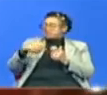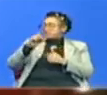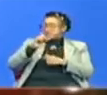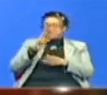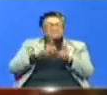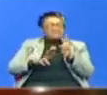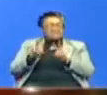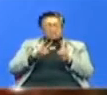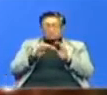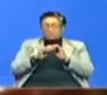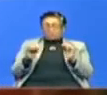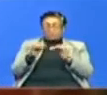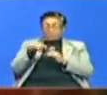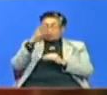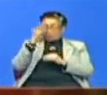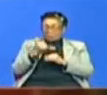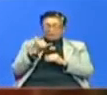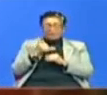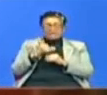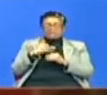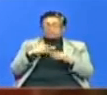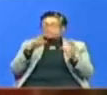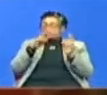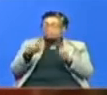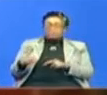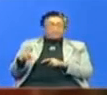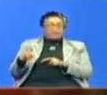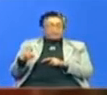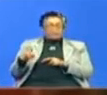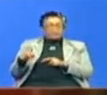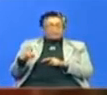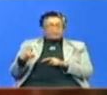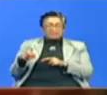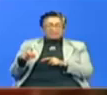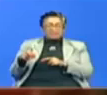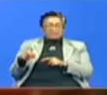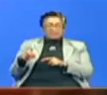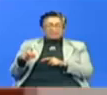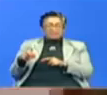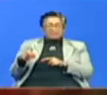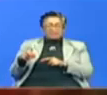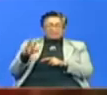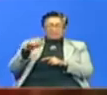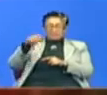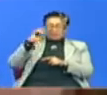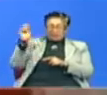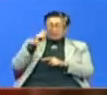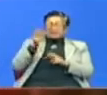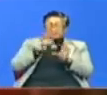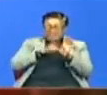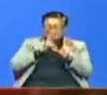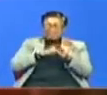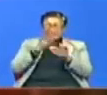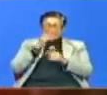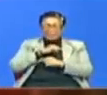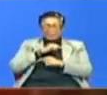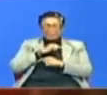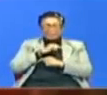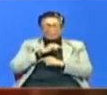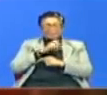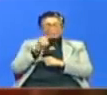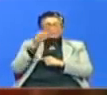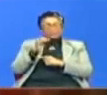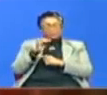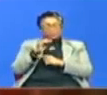And therefore, that is why it was even pulled down from the solidarity trial that even Kenya is a participant. For this, we are going to